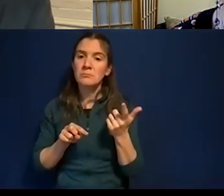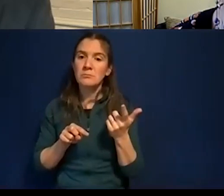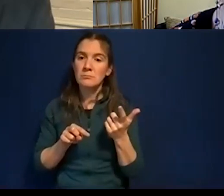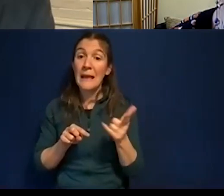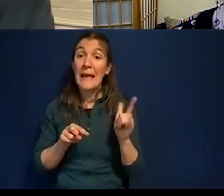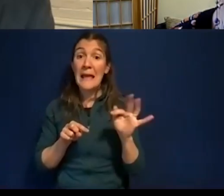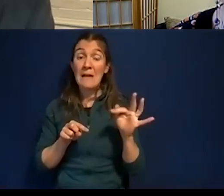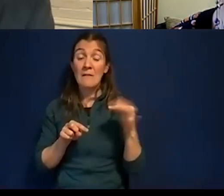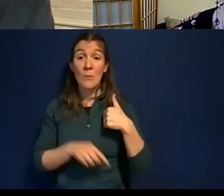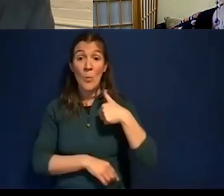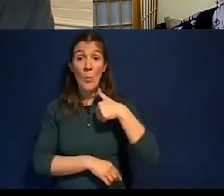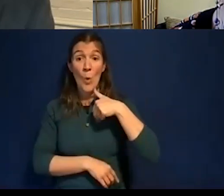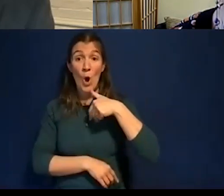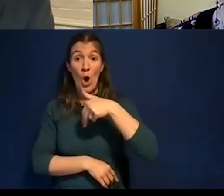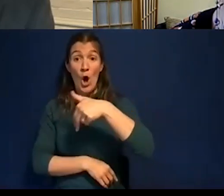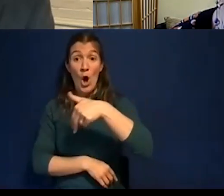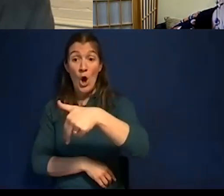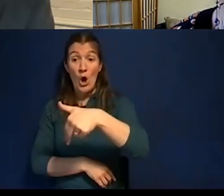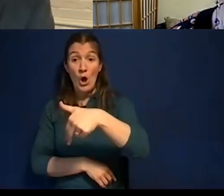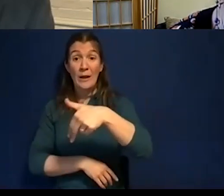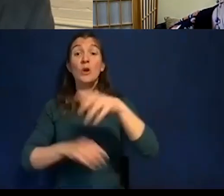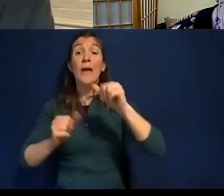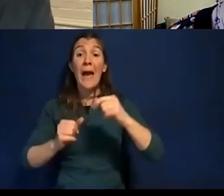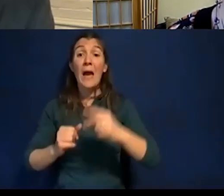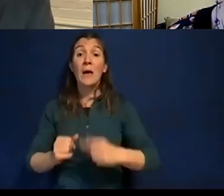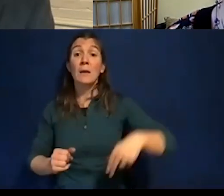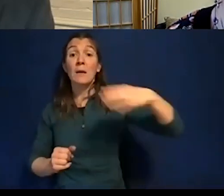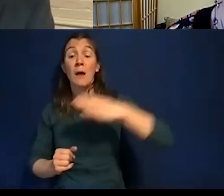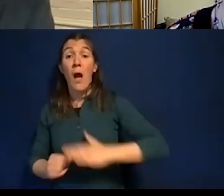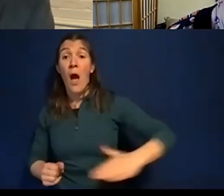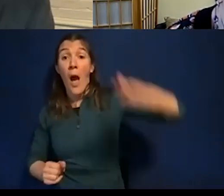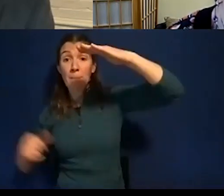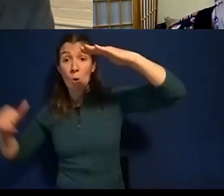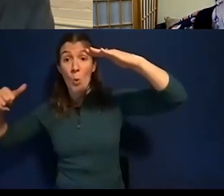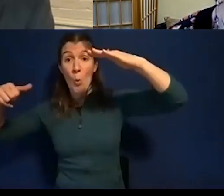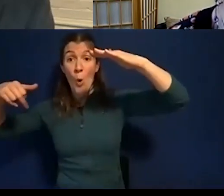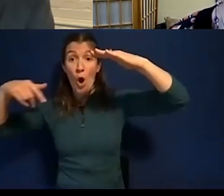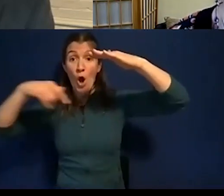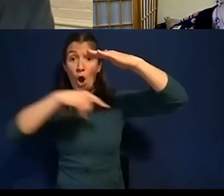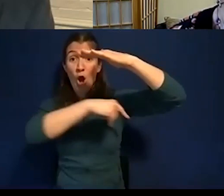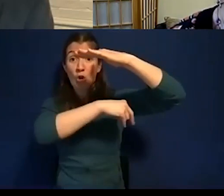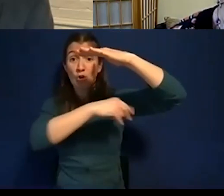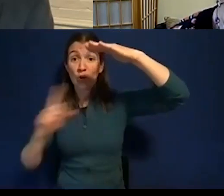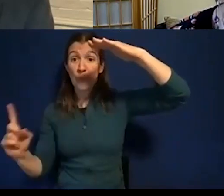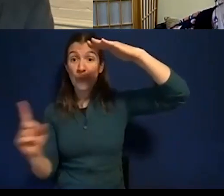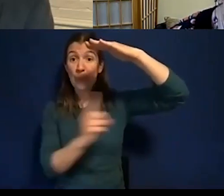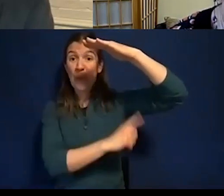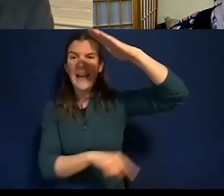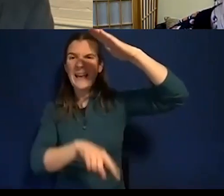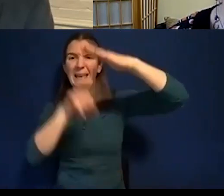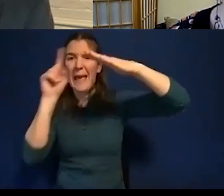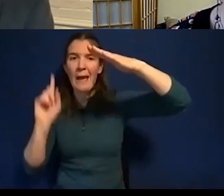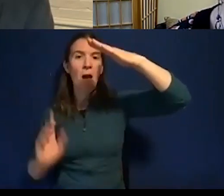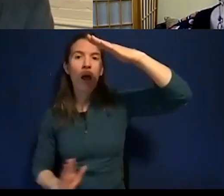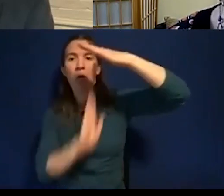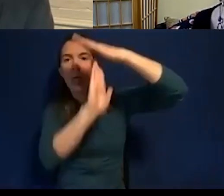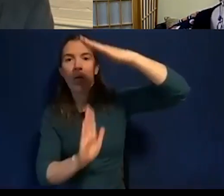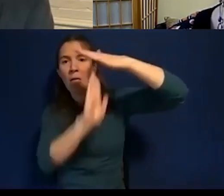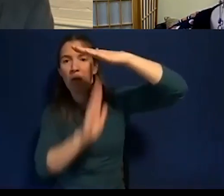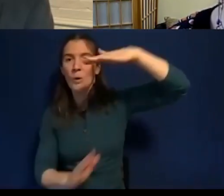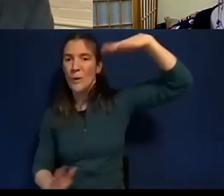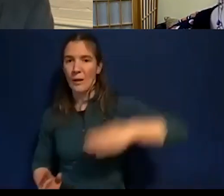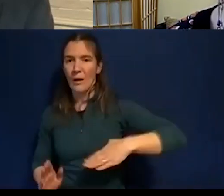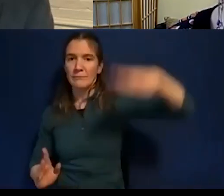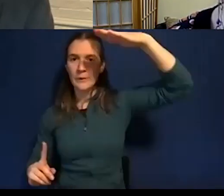who walks should choose to walk under it for whatever reason is not going to be able to reach up and hit it or feel